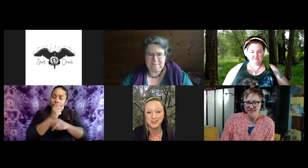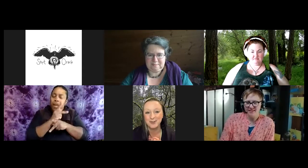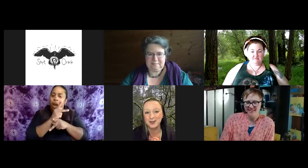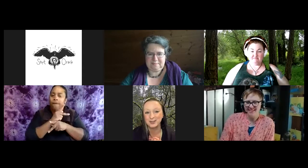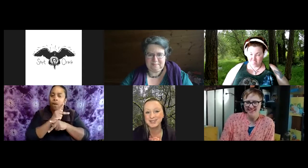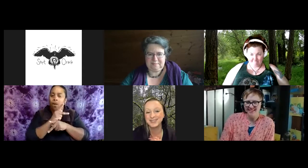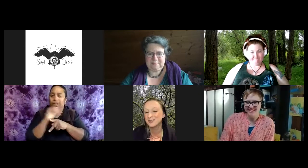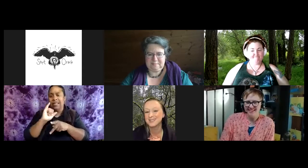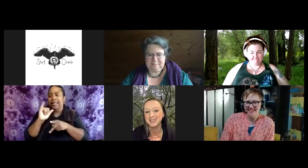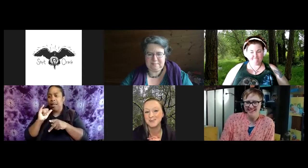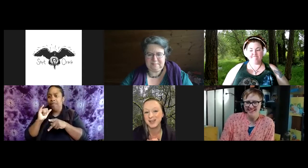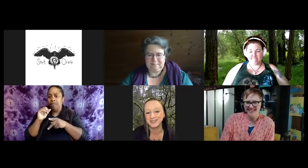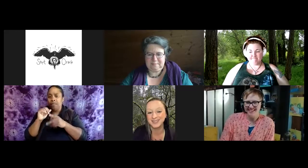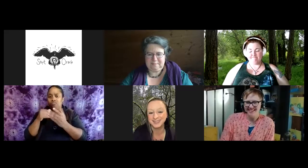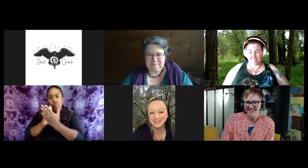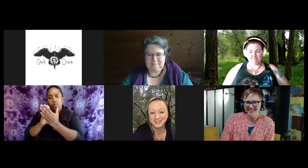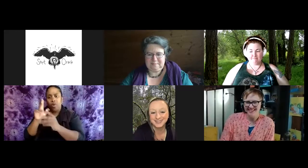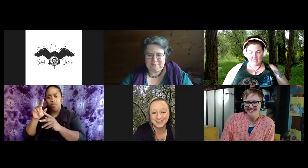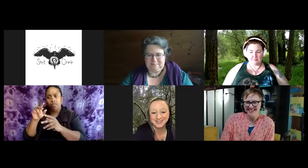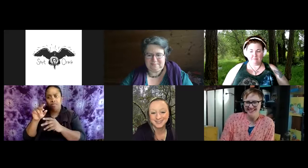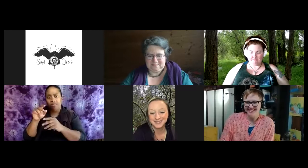that you don't know. It goes the same way, right?